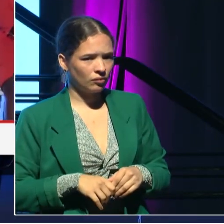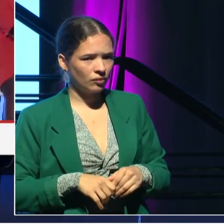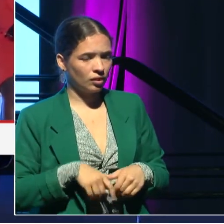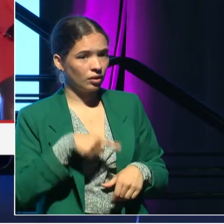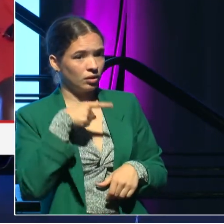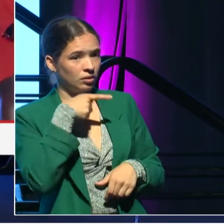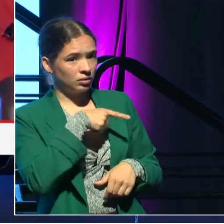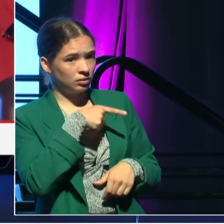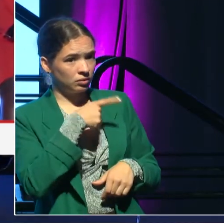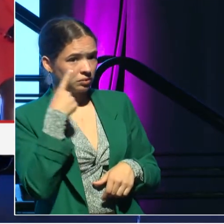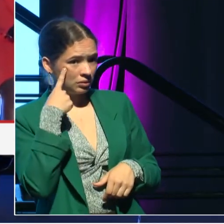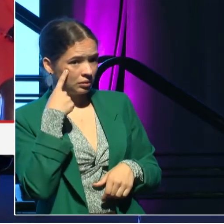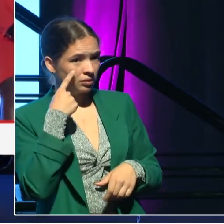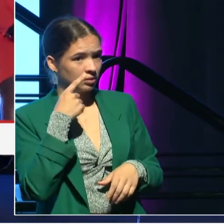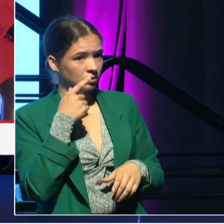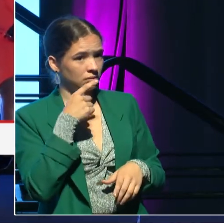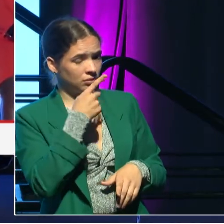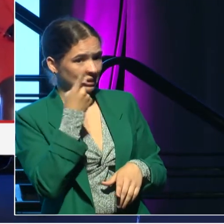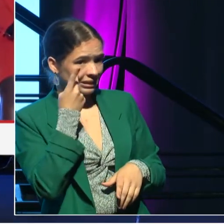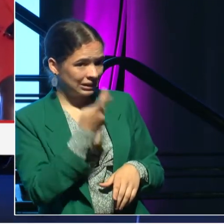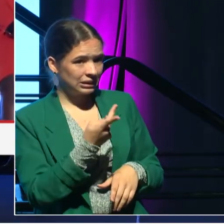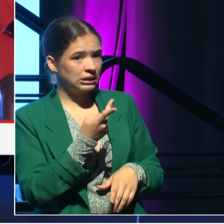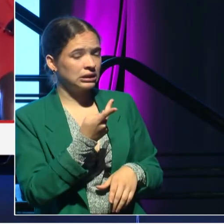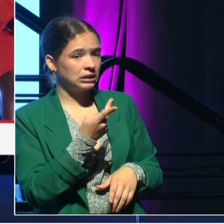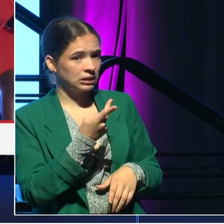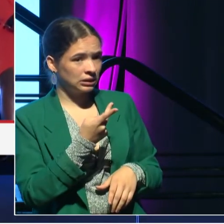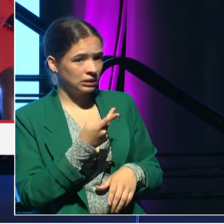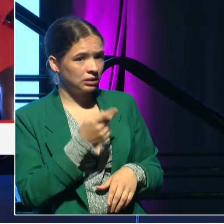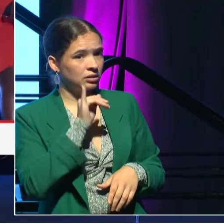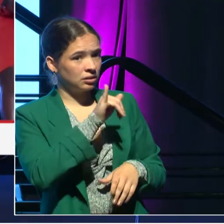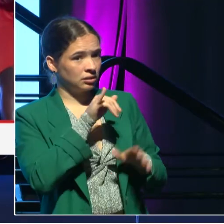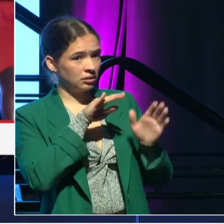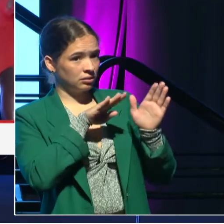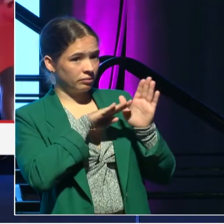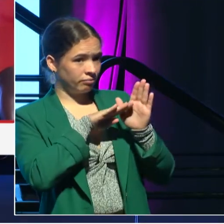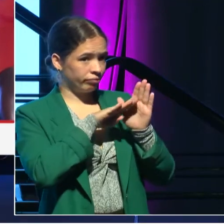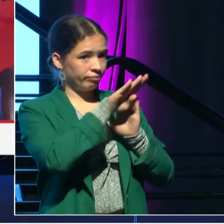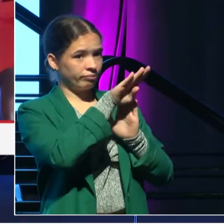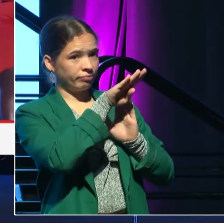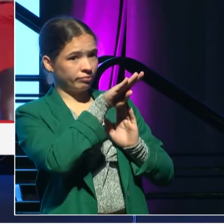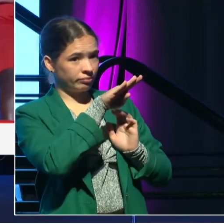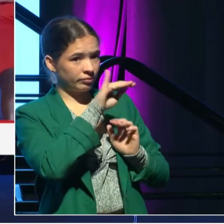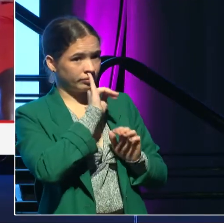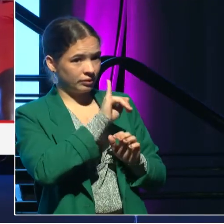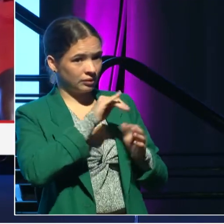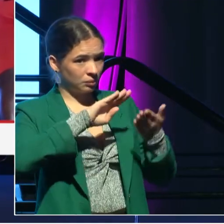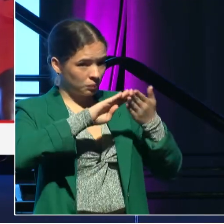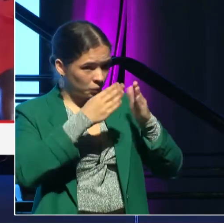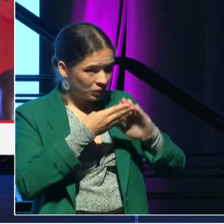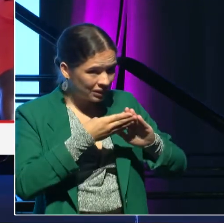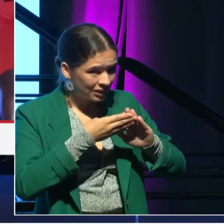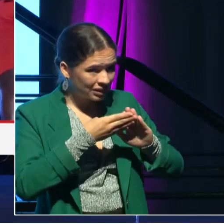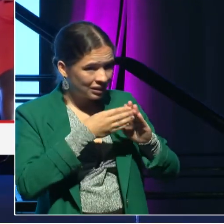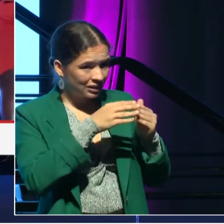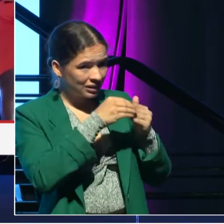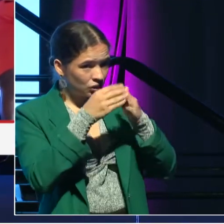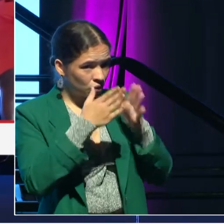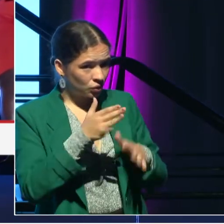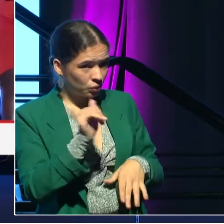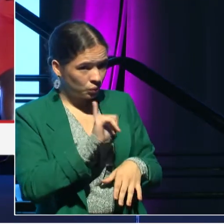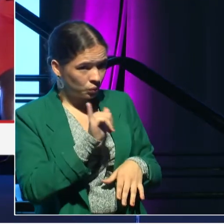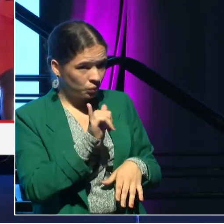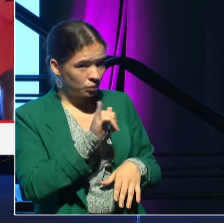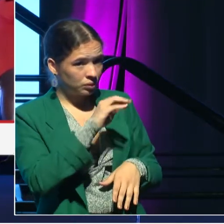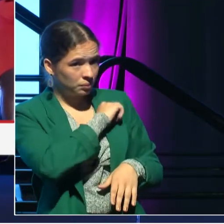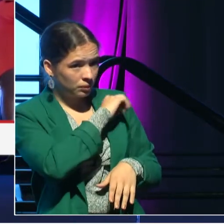we're seeing a surge in responsiveness from communities and from leaders like Mayor Bowser? Clearly we're